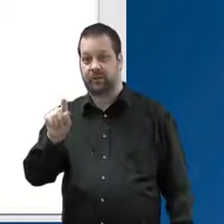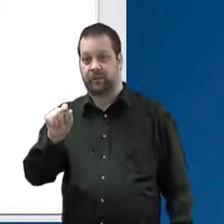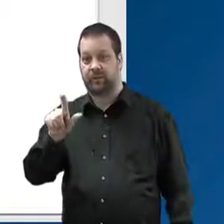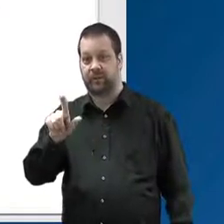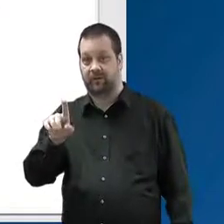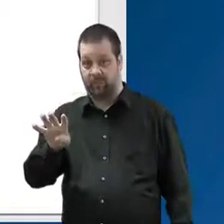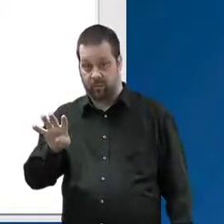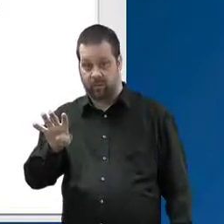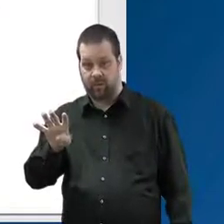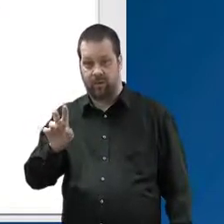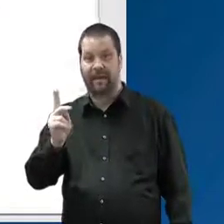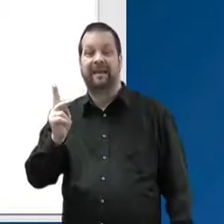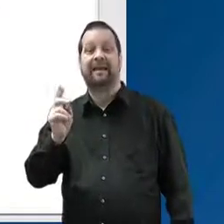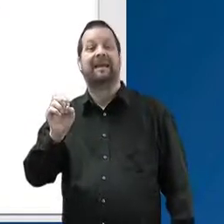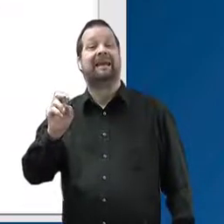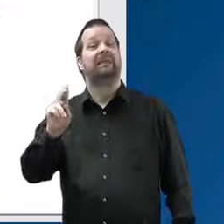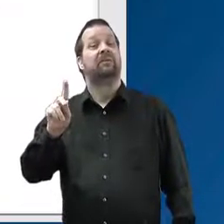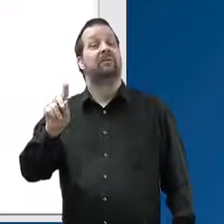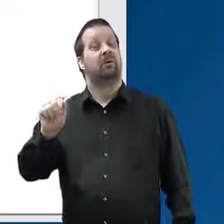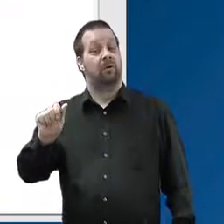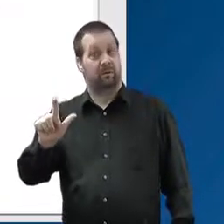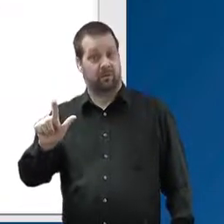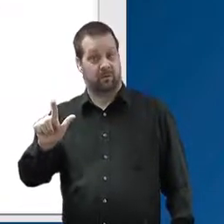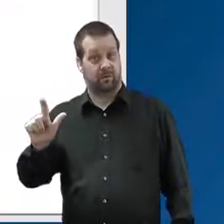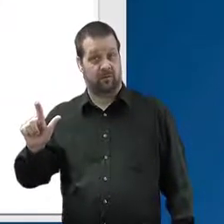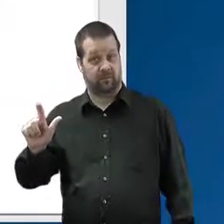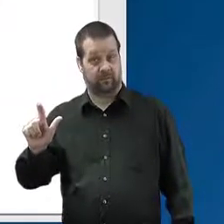are highlighted in orange.